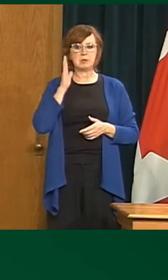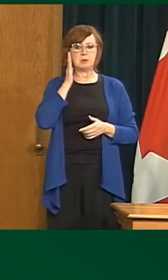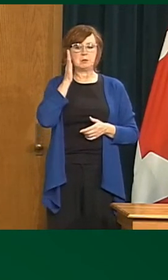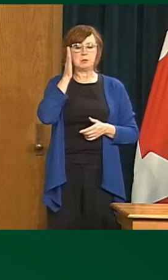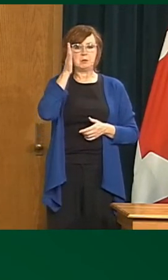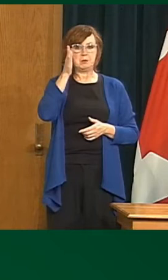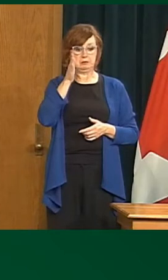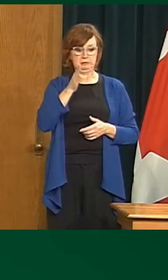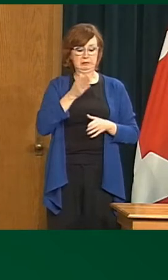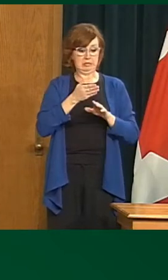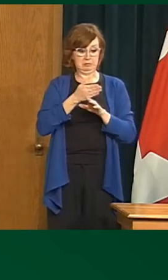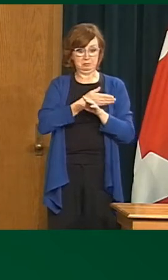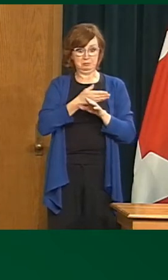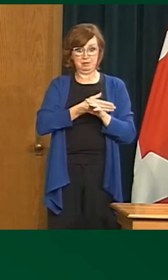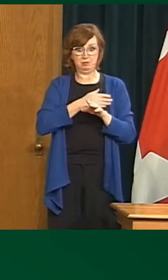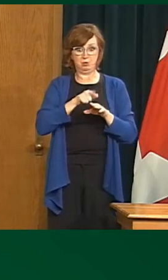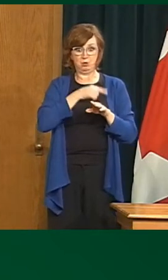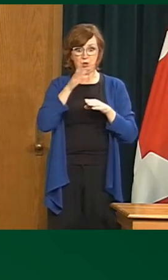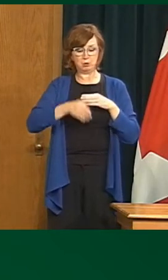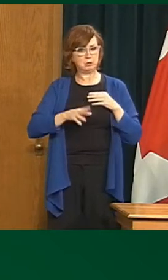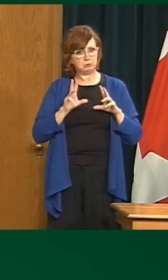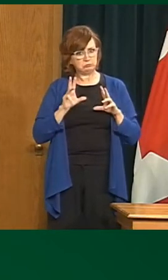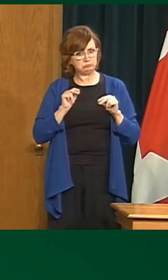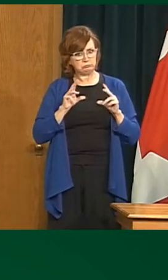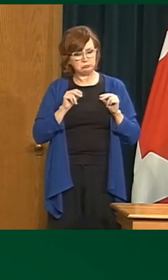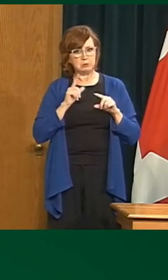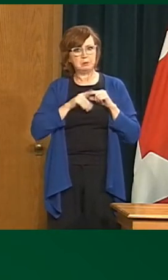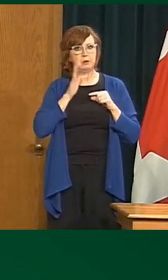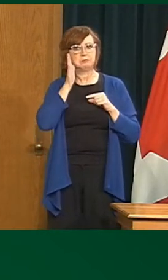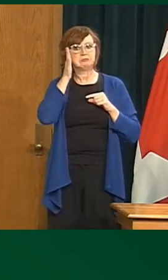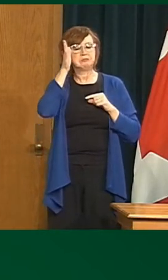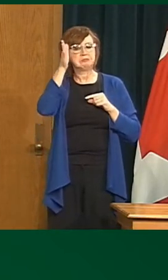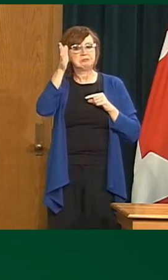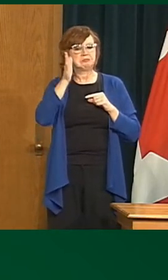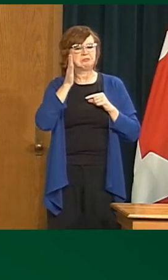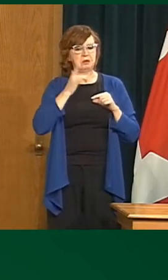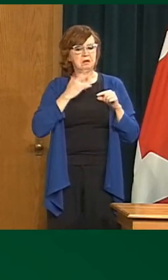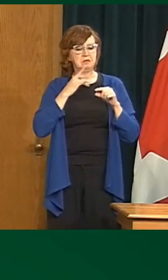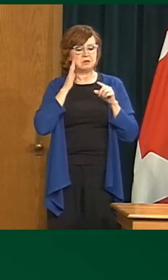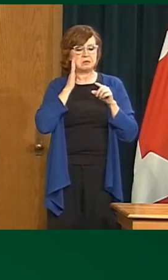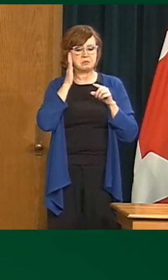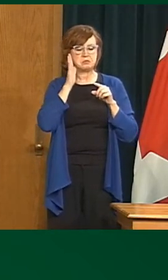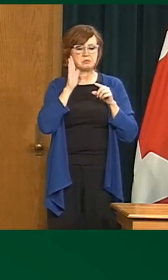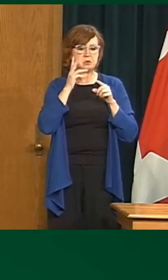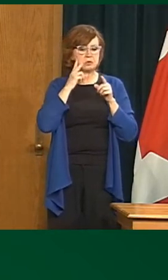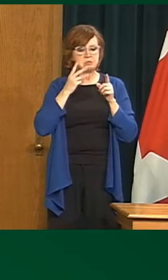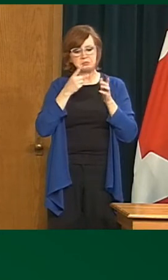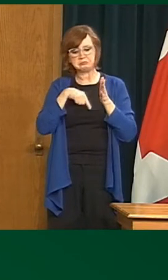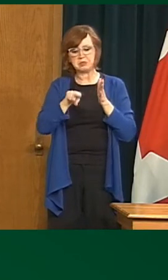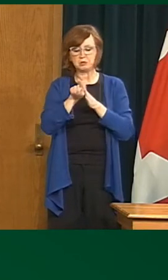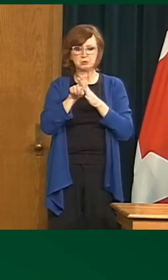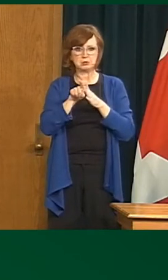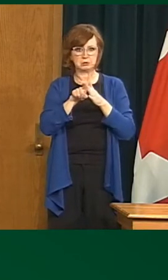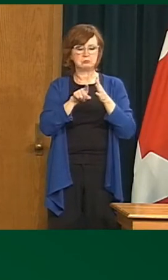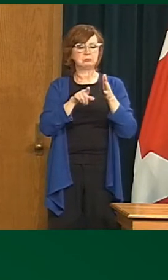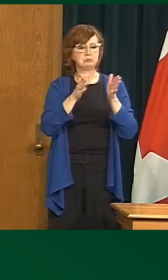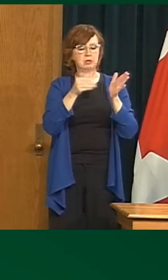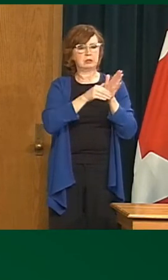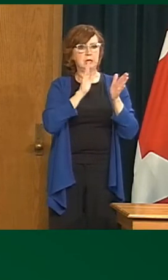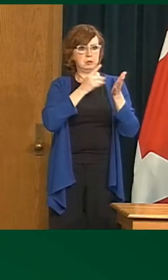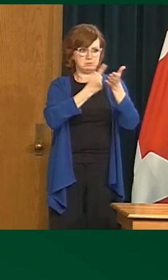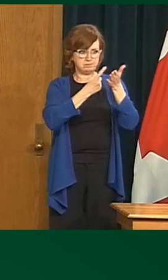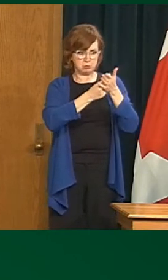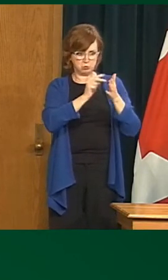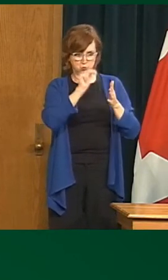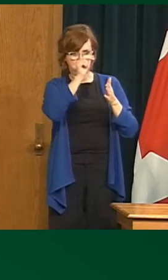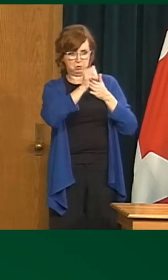I think it is fair to say that if these numbers hold, we will have a discussion with northern leaders as well as